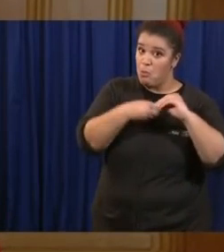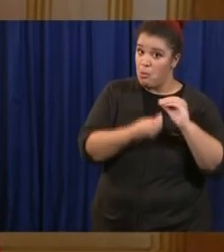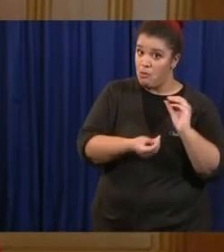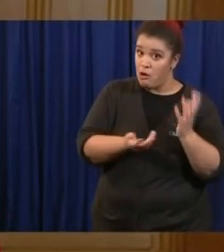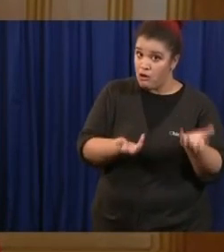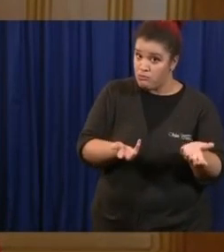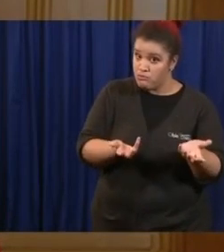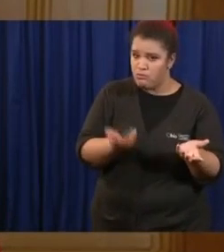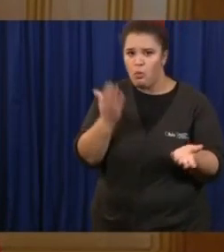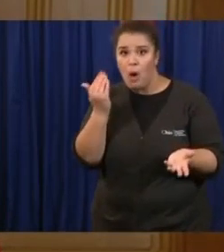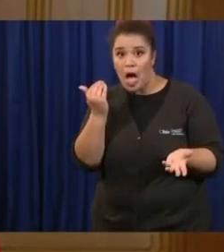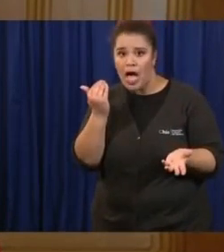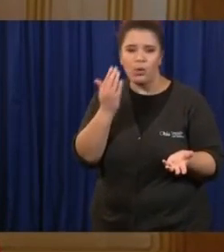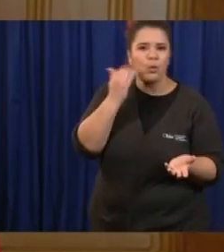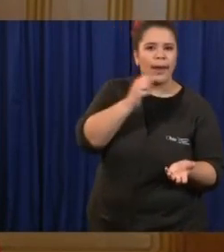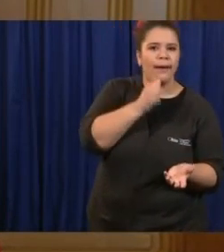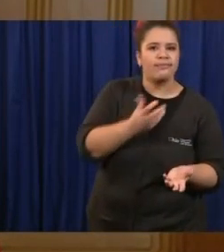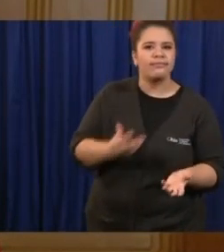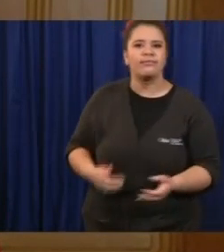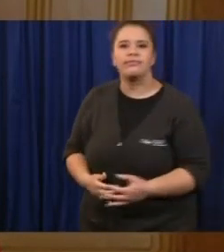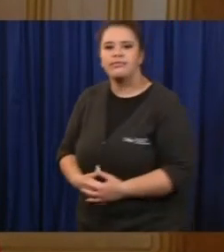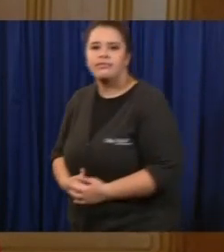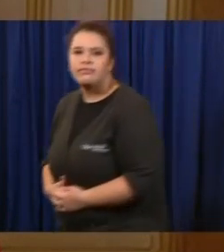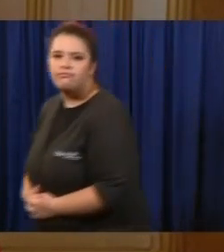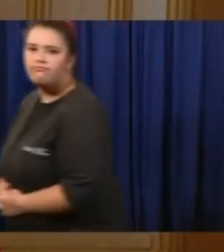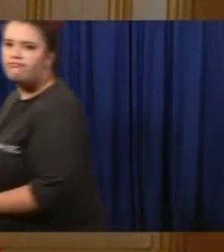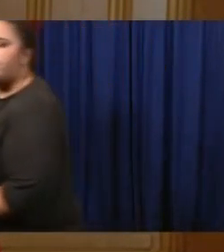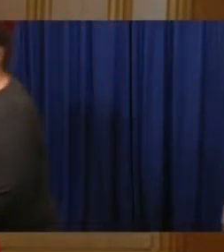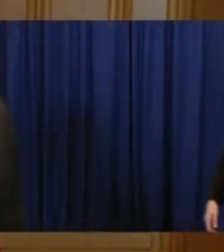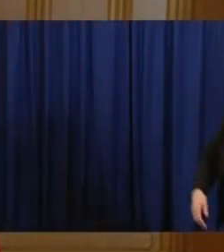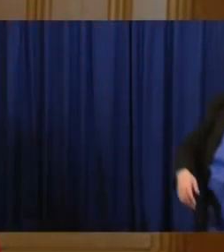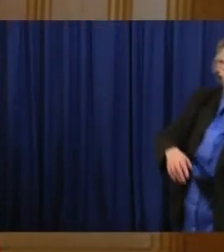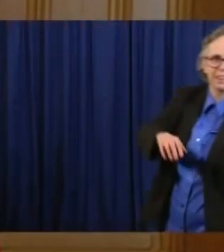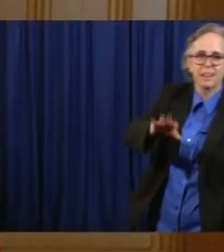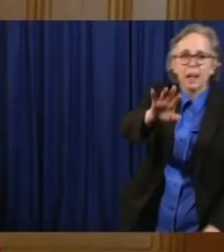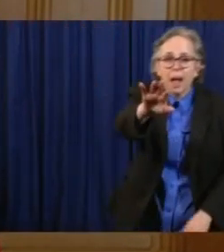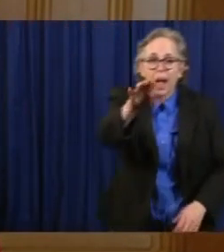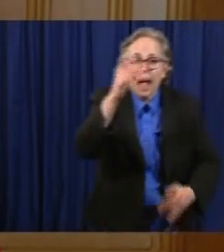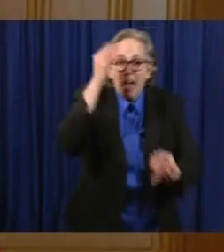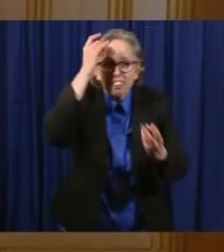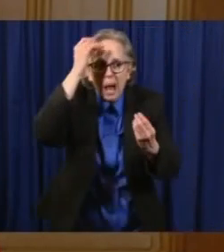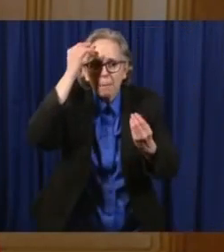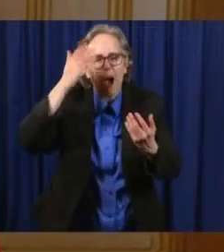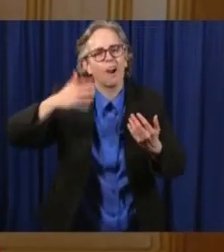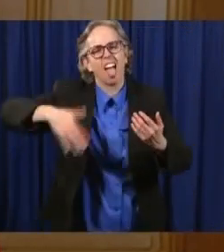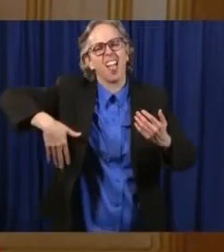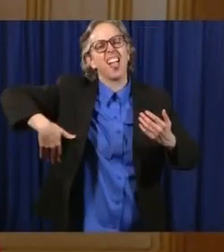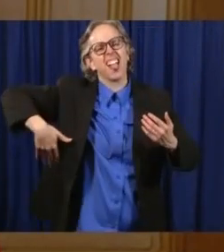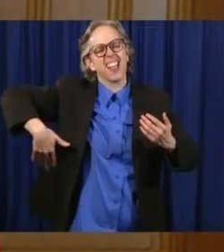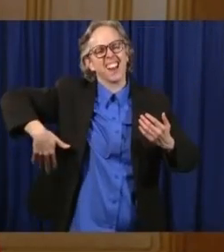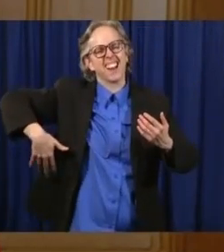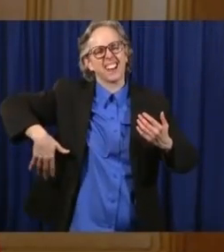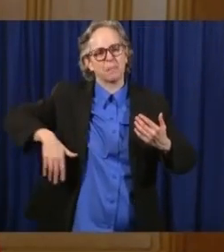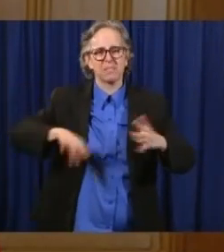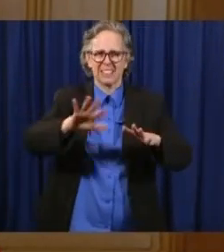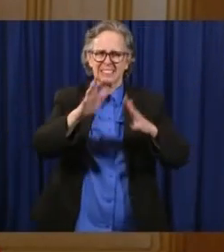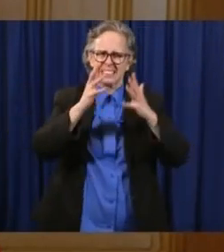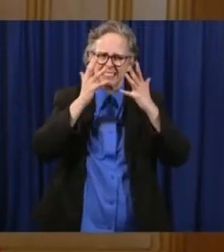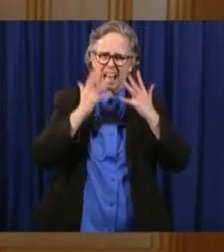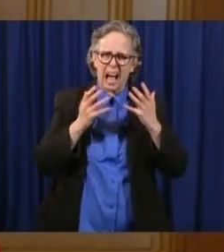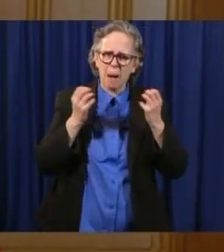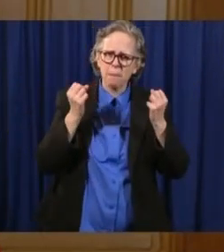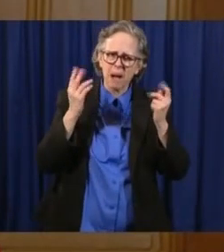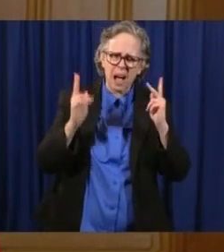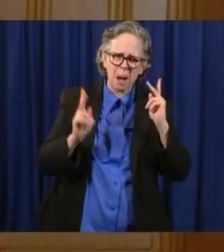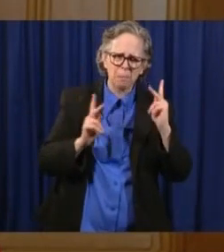We have, tragically, a lot of people who are in dangerous jobs today, both in the